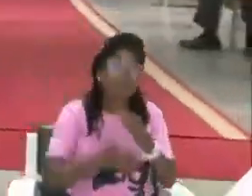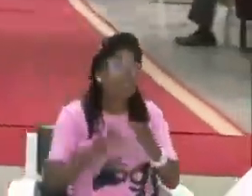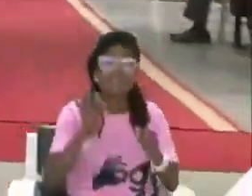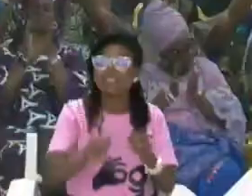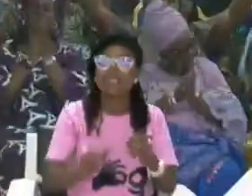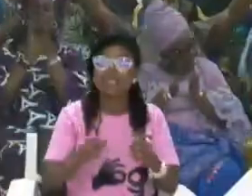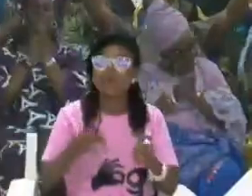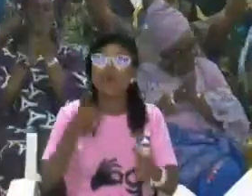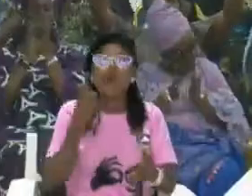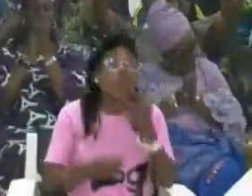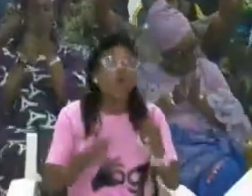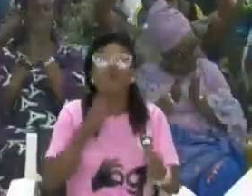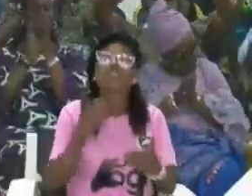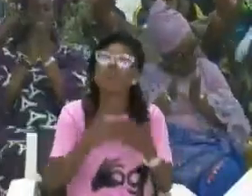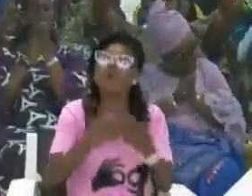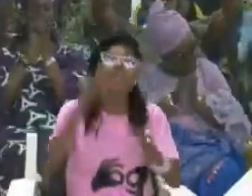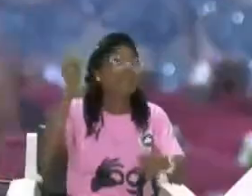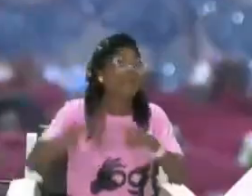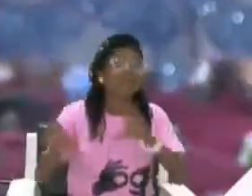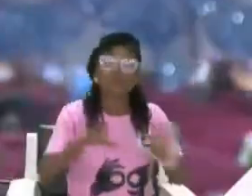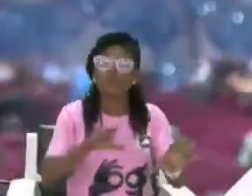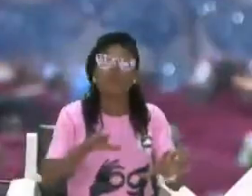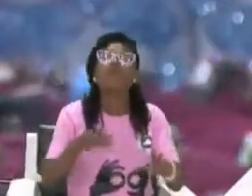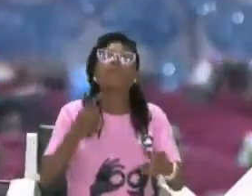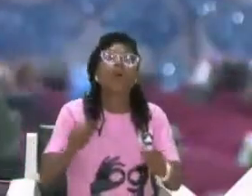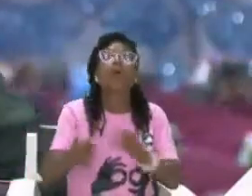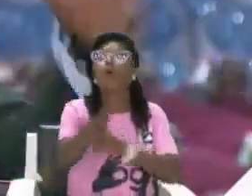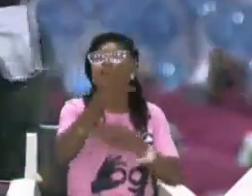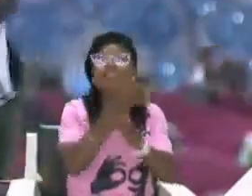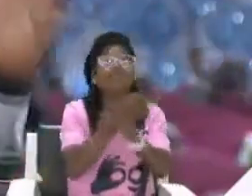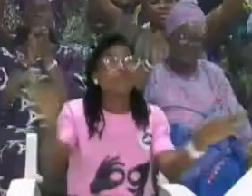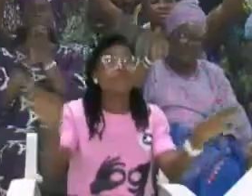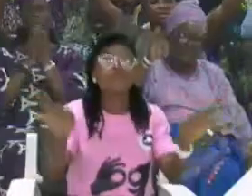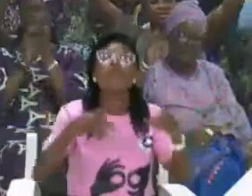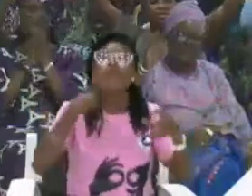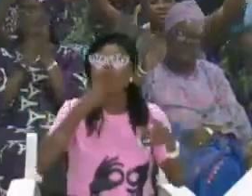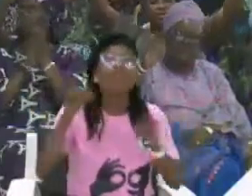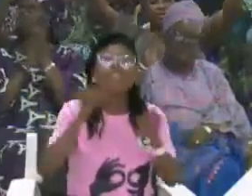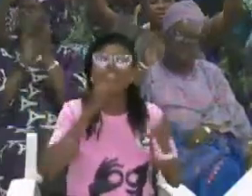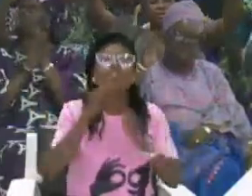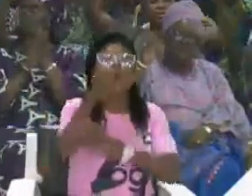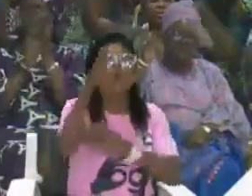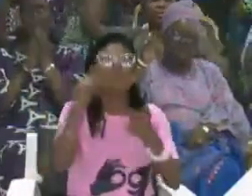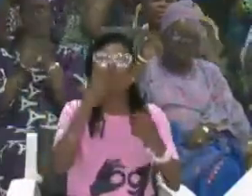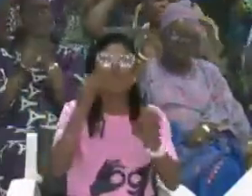treat, God did it for me freely. Who did this?